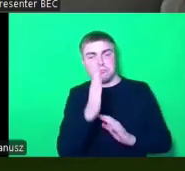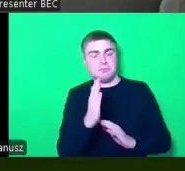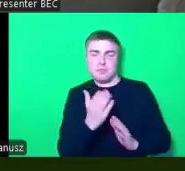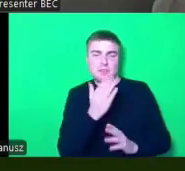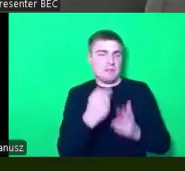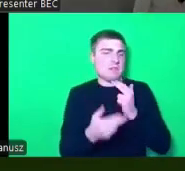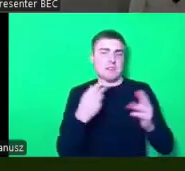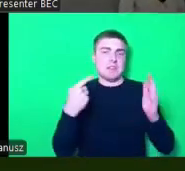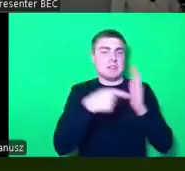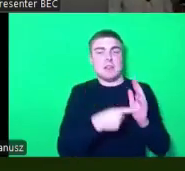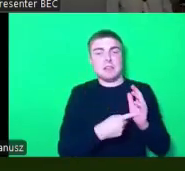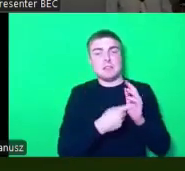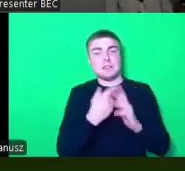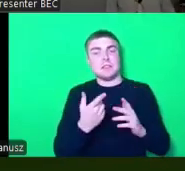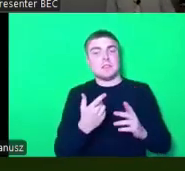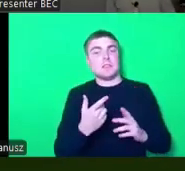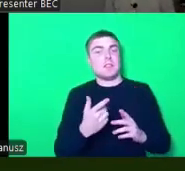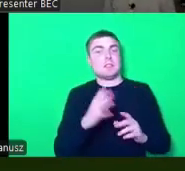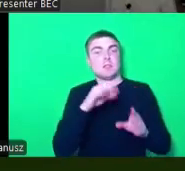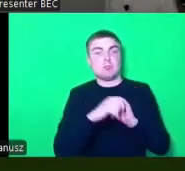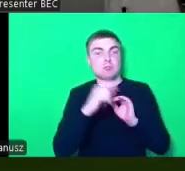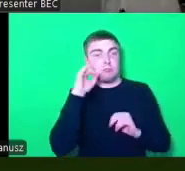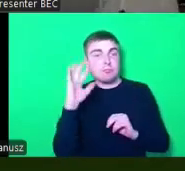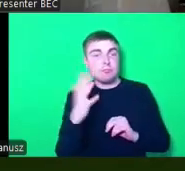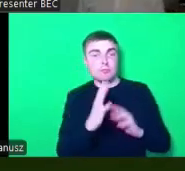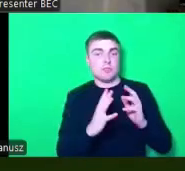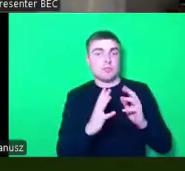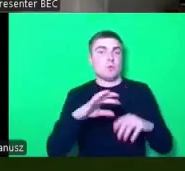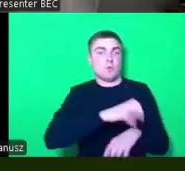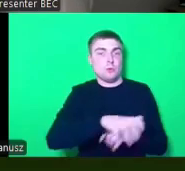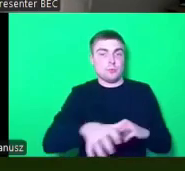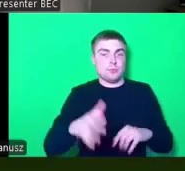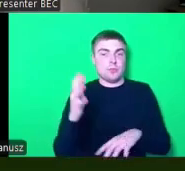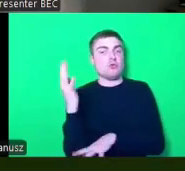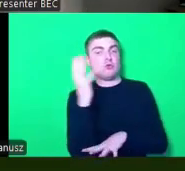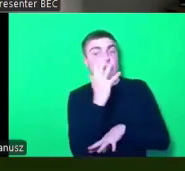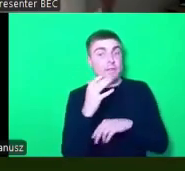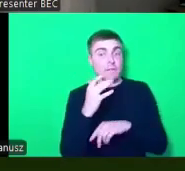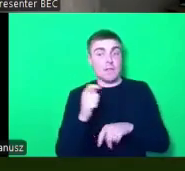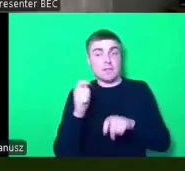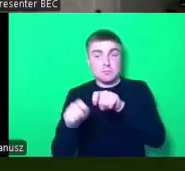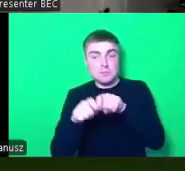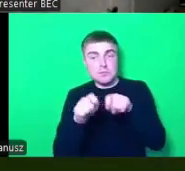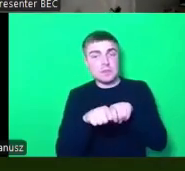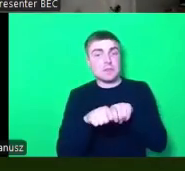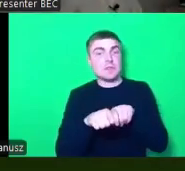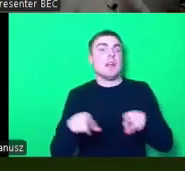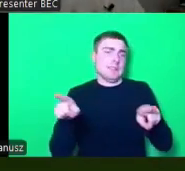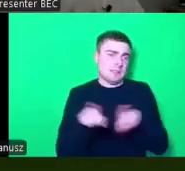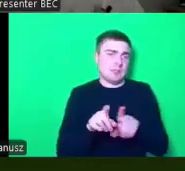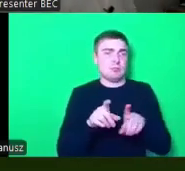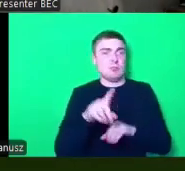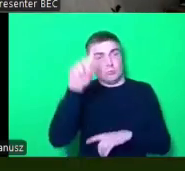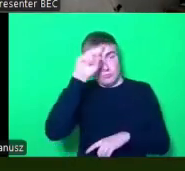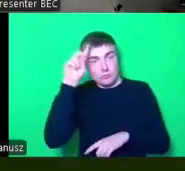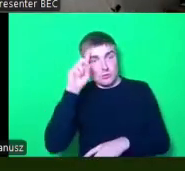of tree species, others in a less diverse forest, and even others in an urban environment. And so we measured, after that